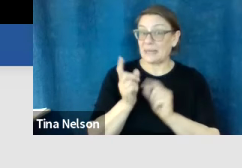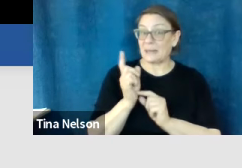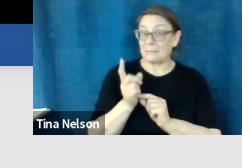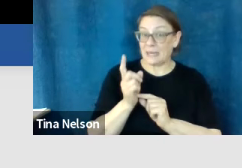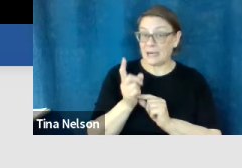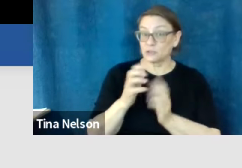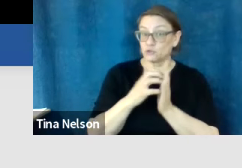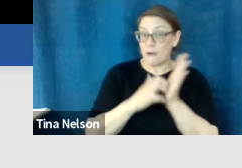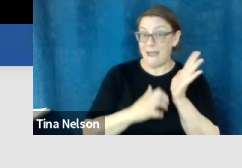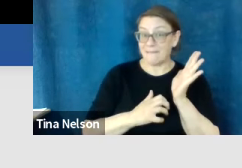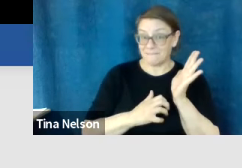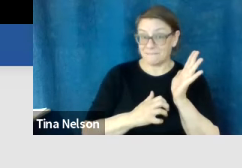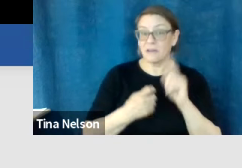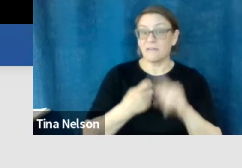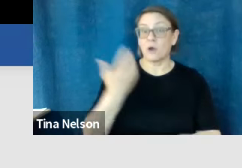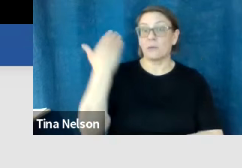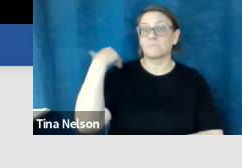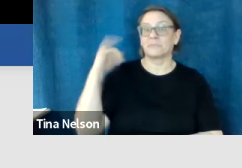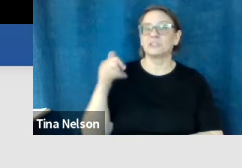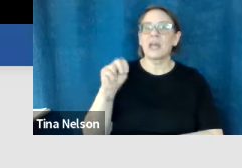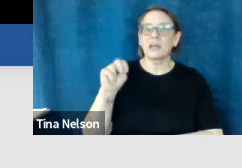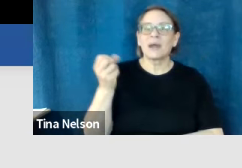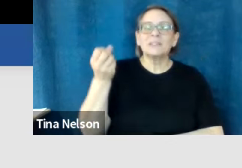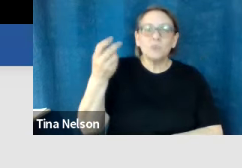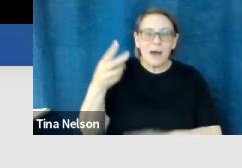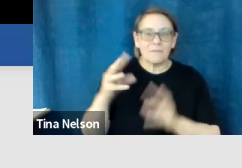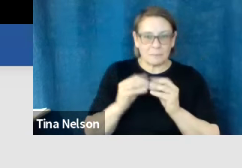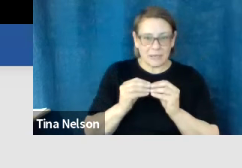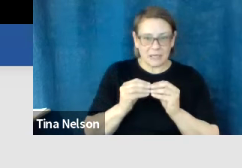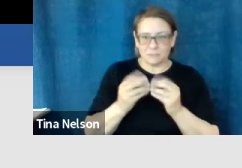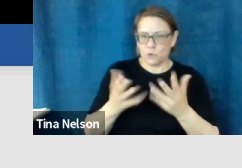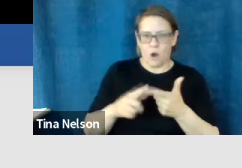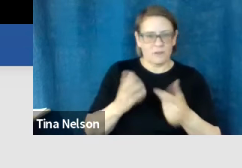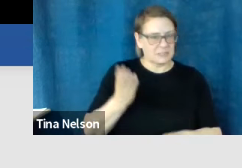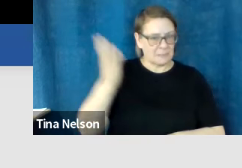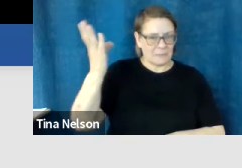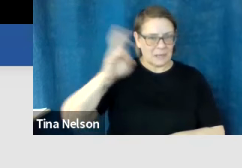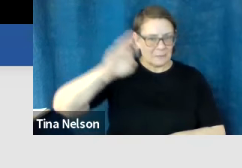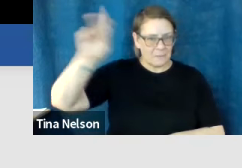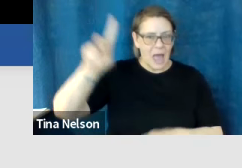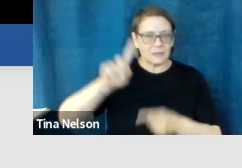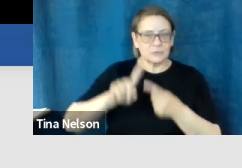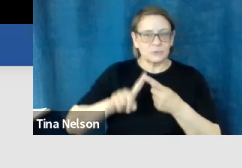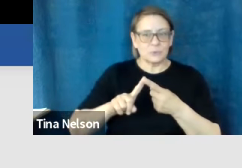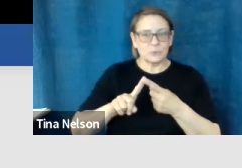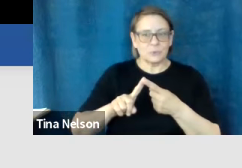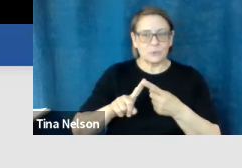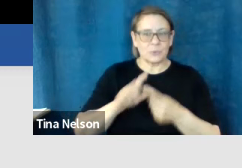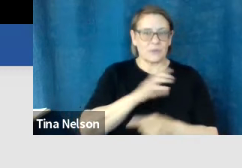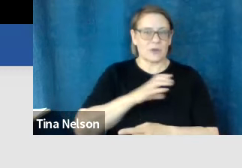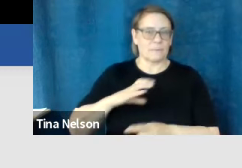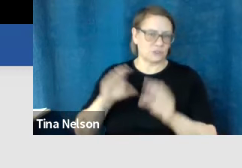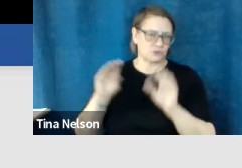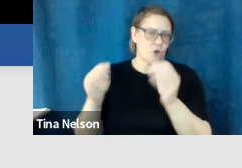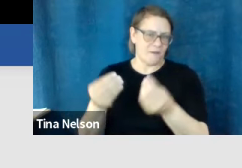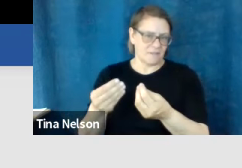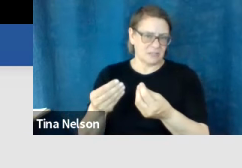copy from the January 12th meeting. We've already submitted that back to the commission's office,